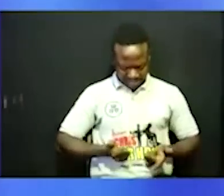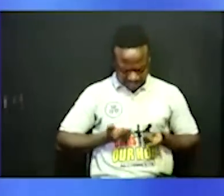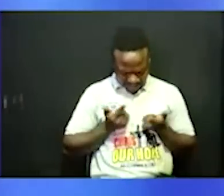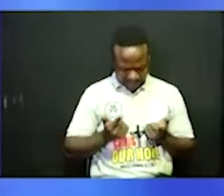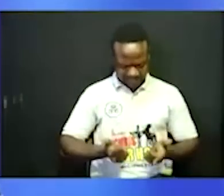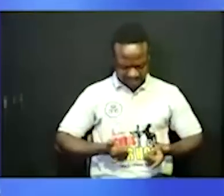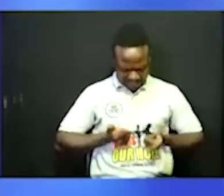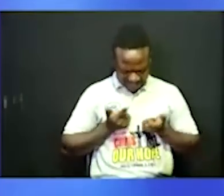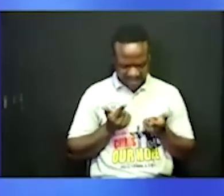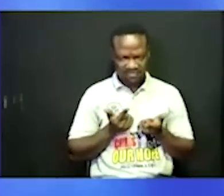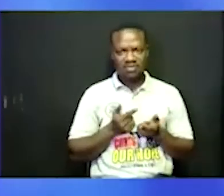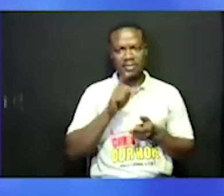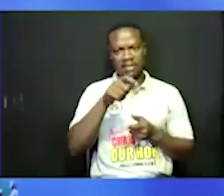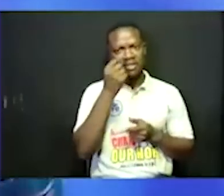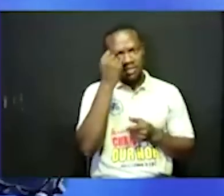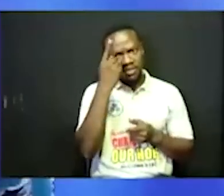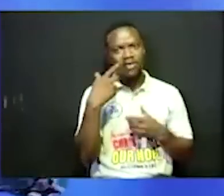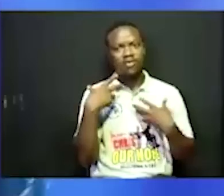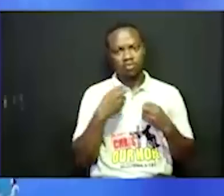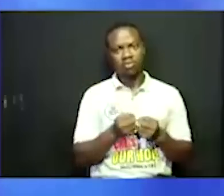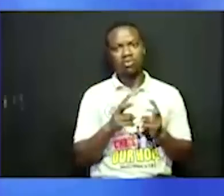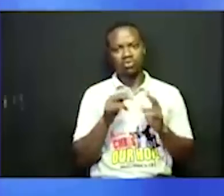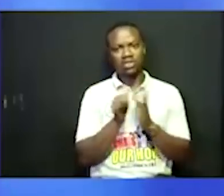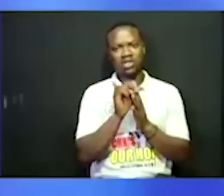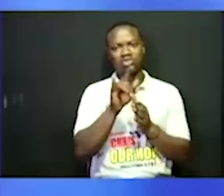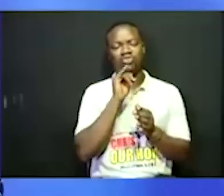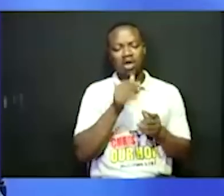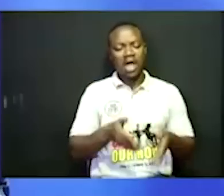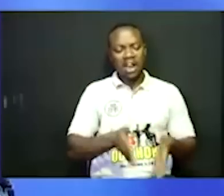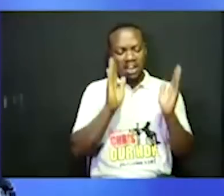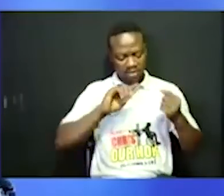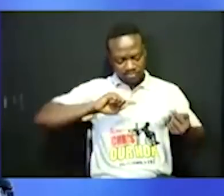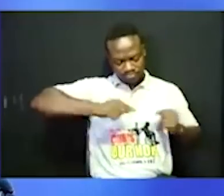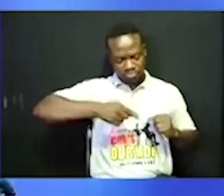so that we don't give room for bitterness.